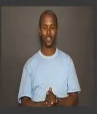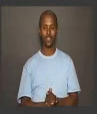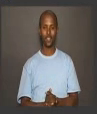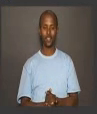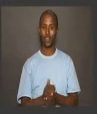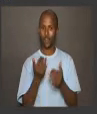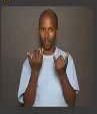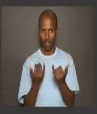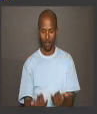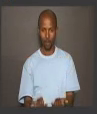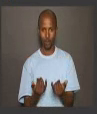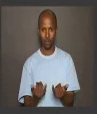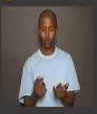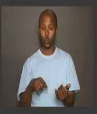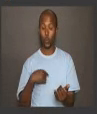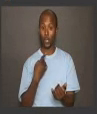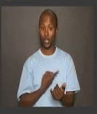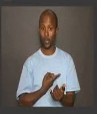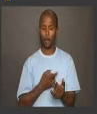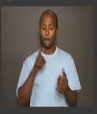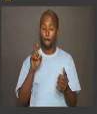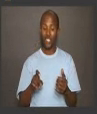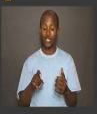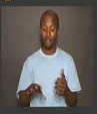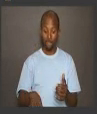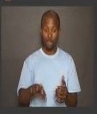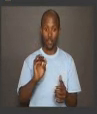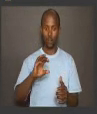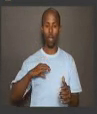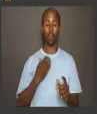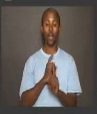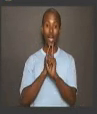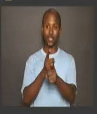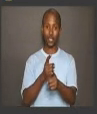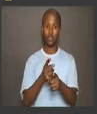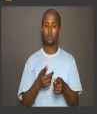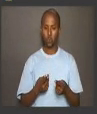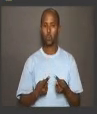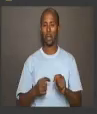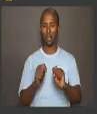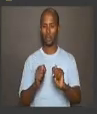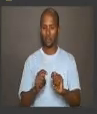Now, we must find our answer through trial and error.